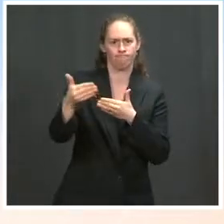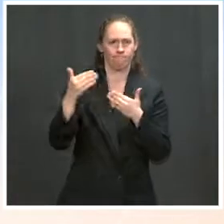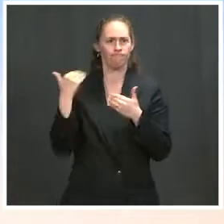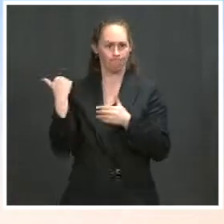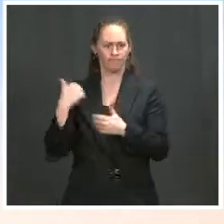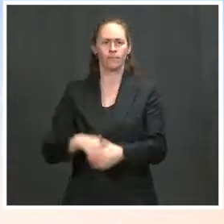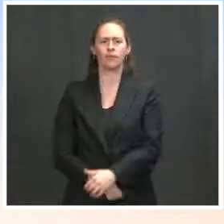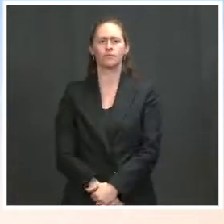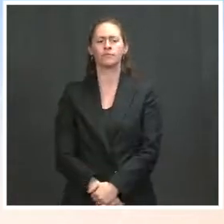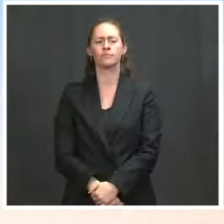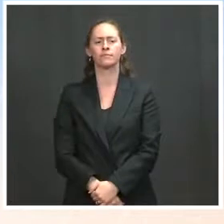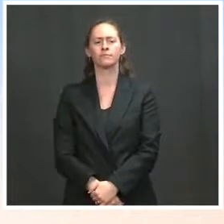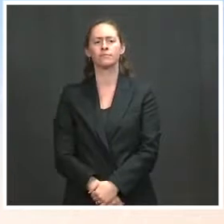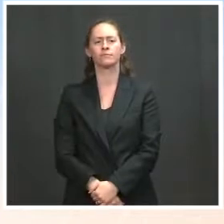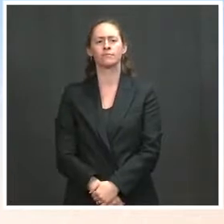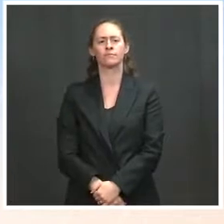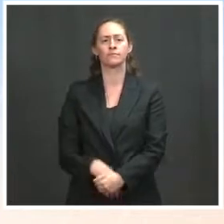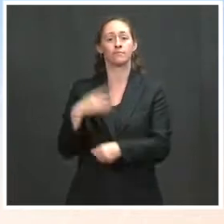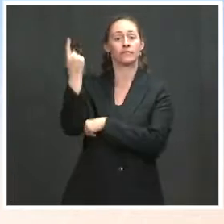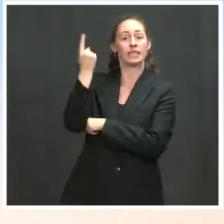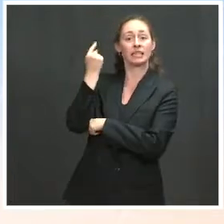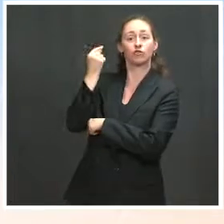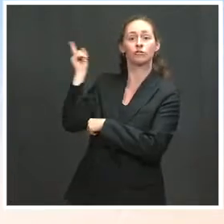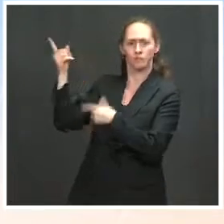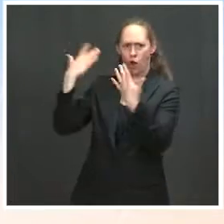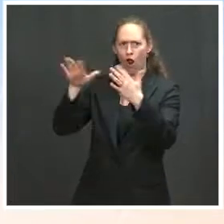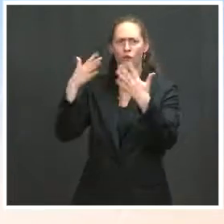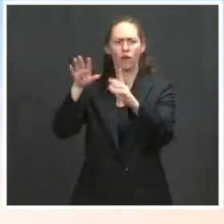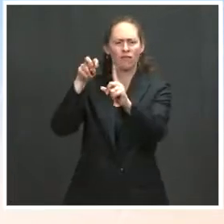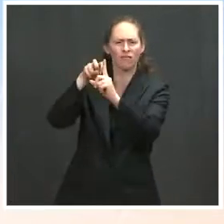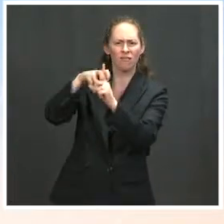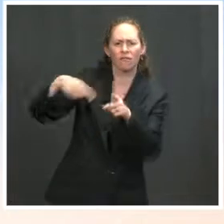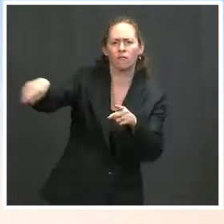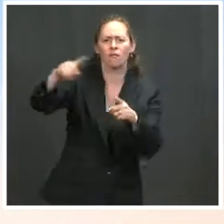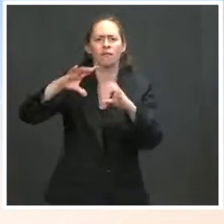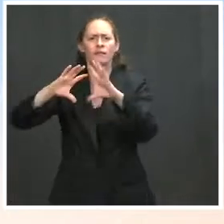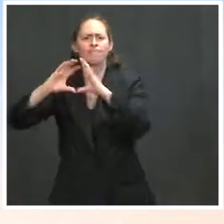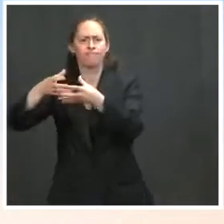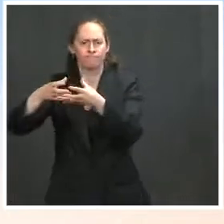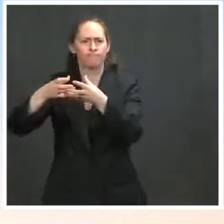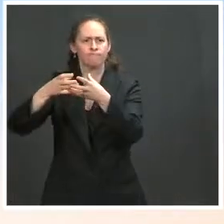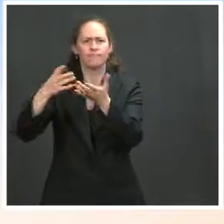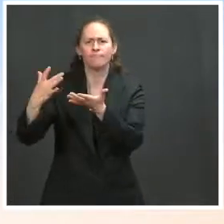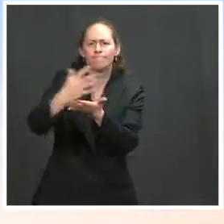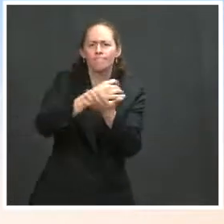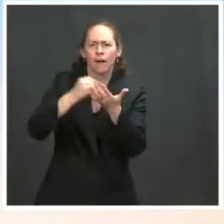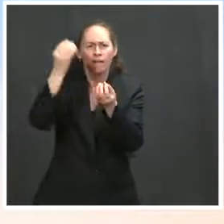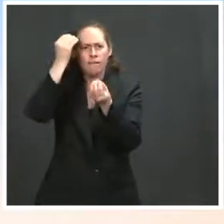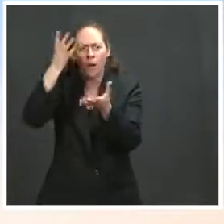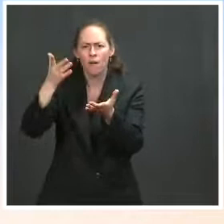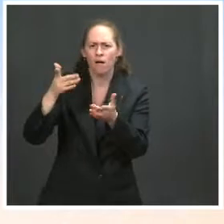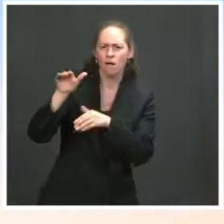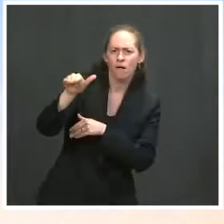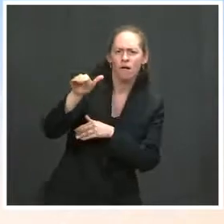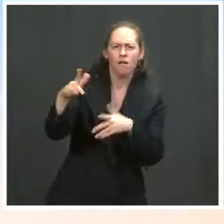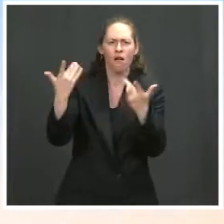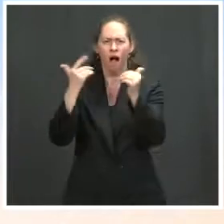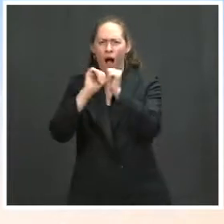access to China to learn about the virus so we could fight it more effectively. Getting to the bottom of the